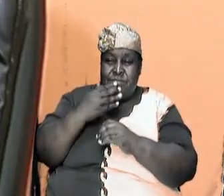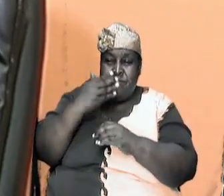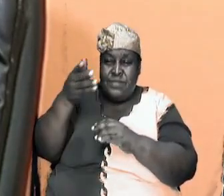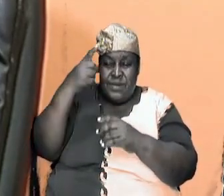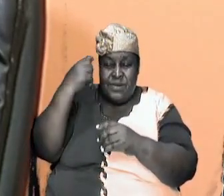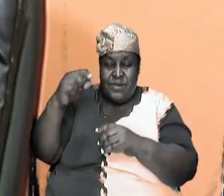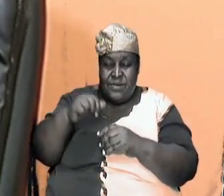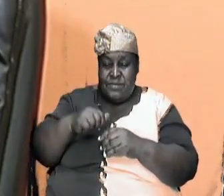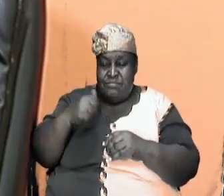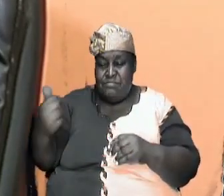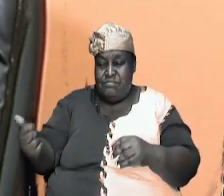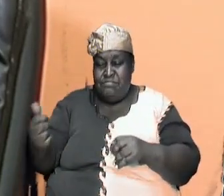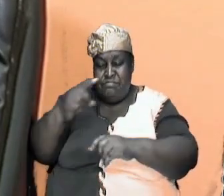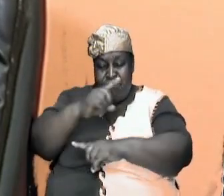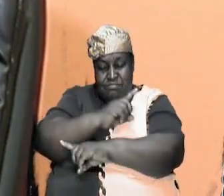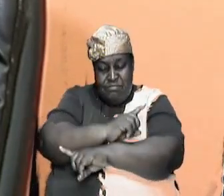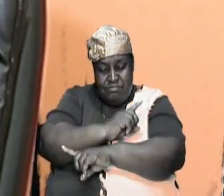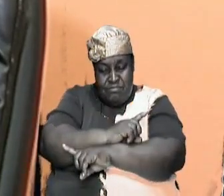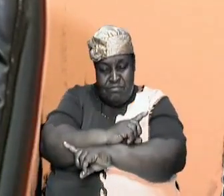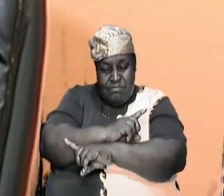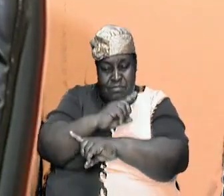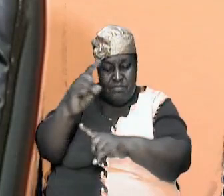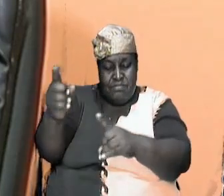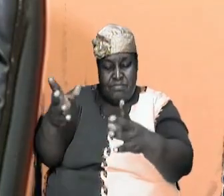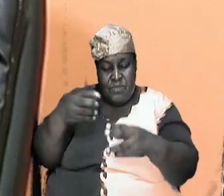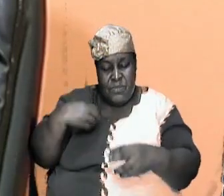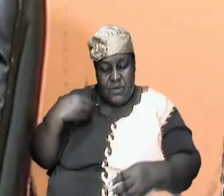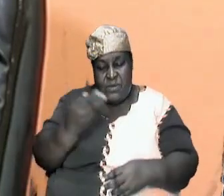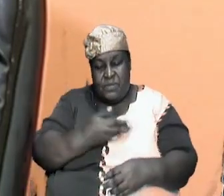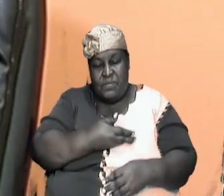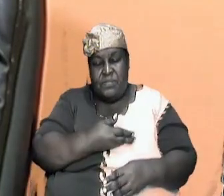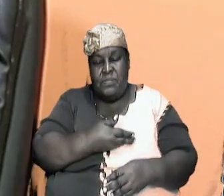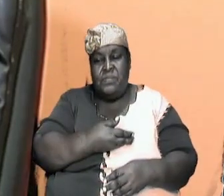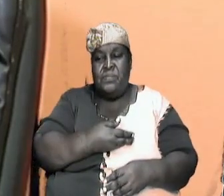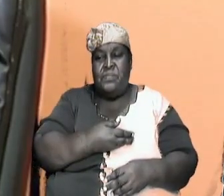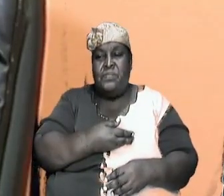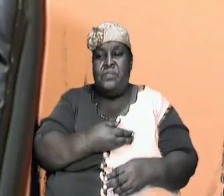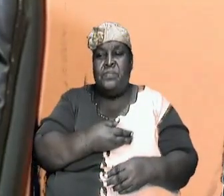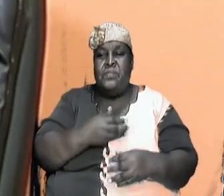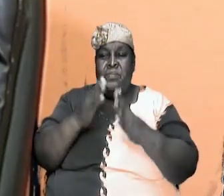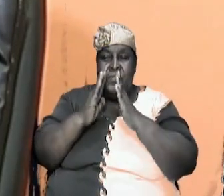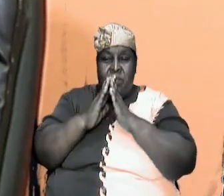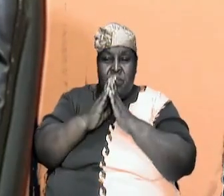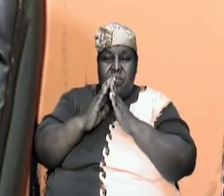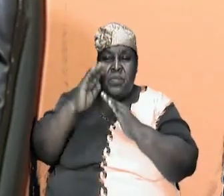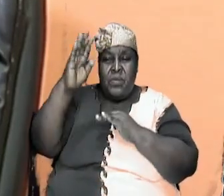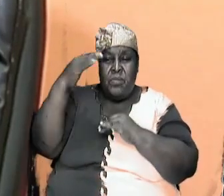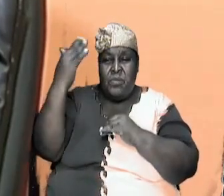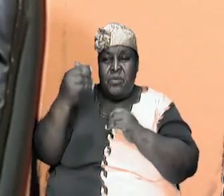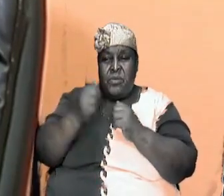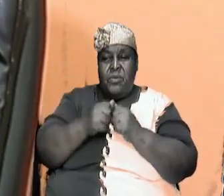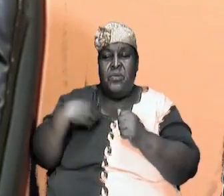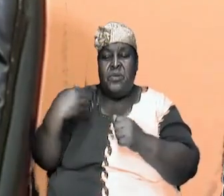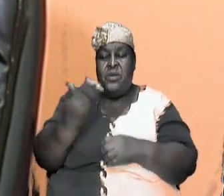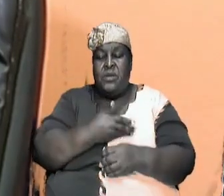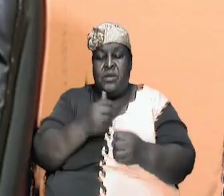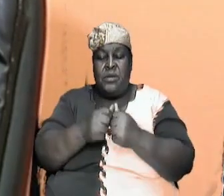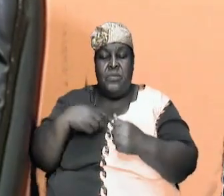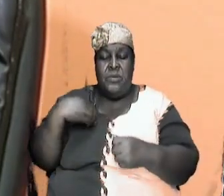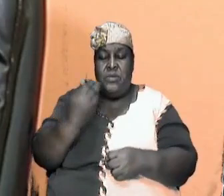for another day that you have given unto us. Dear God, we pray that your presence will be here today with